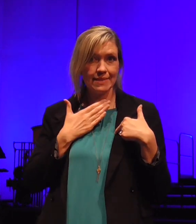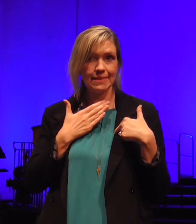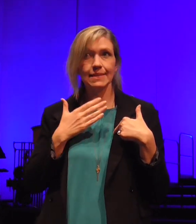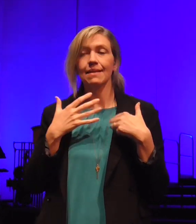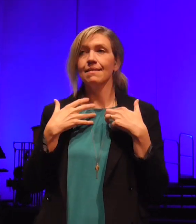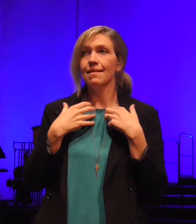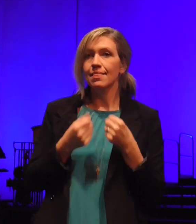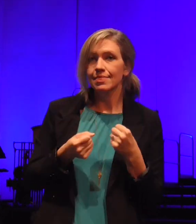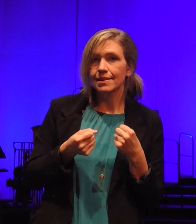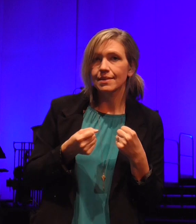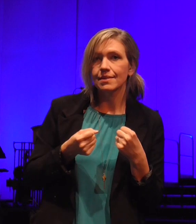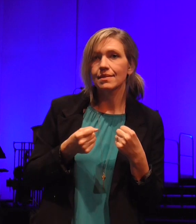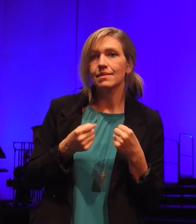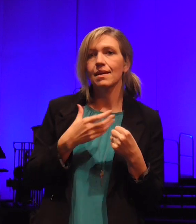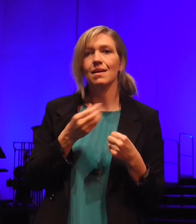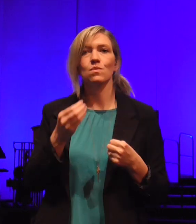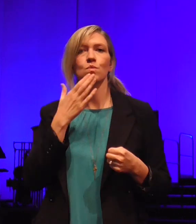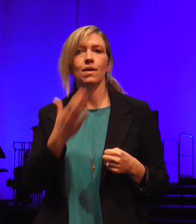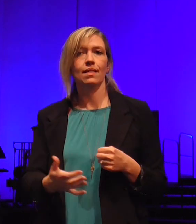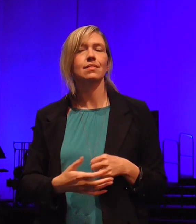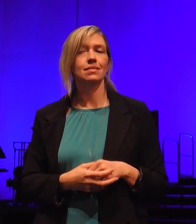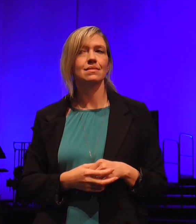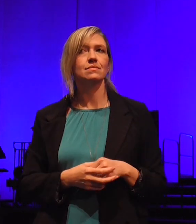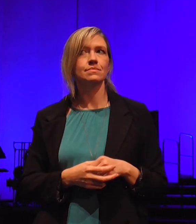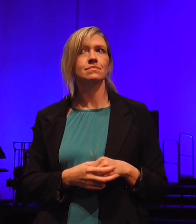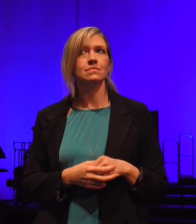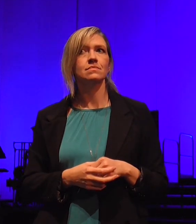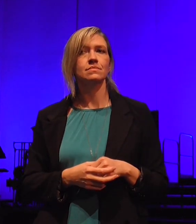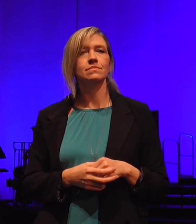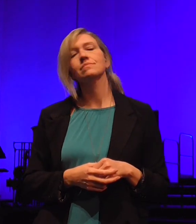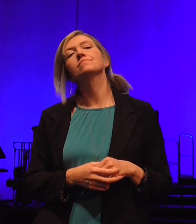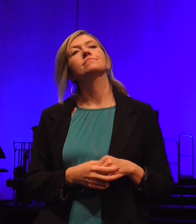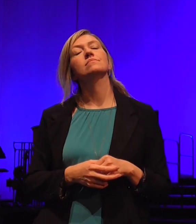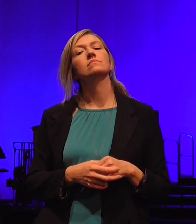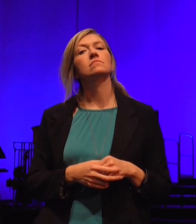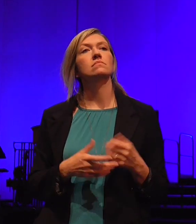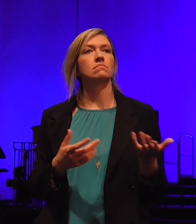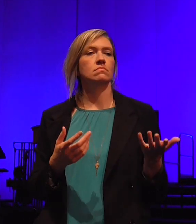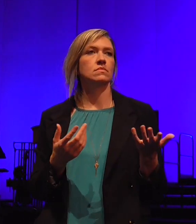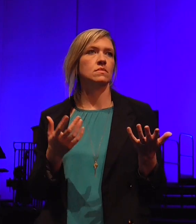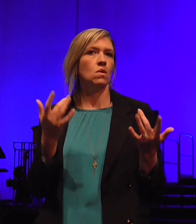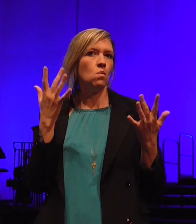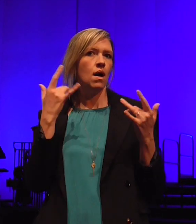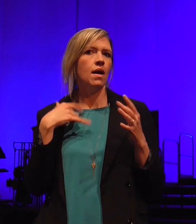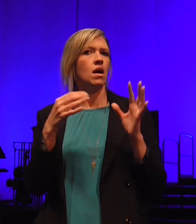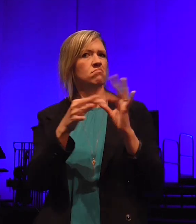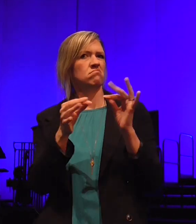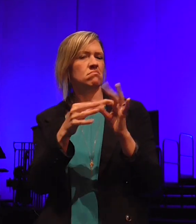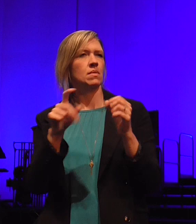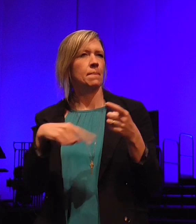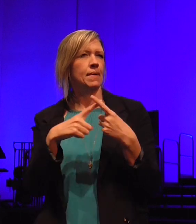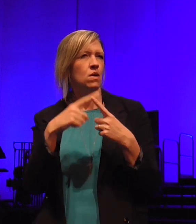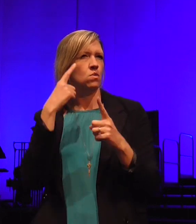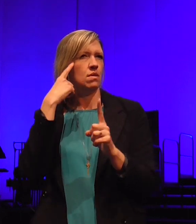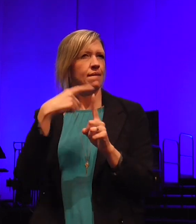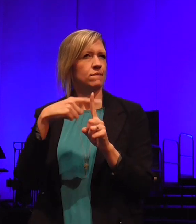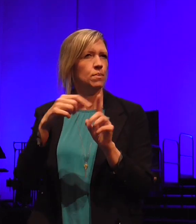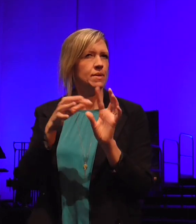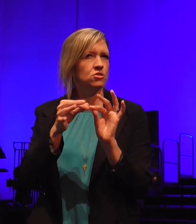happy, healthy, and well. And here's what I want you to know about affirmations